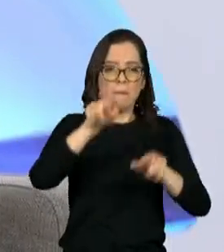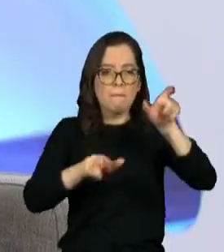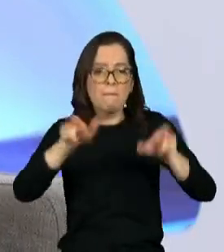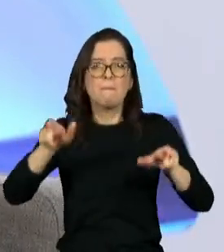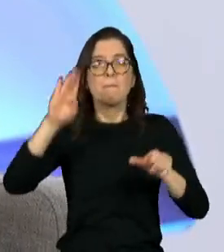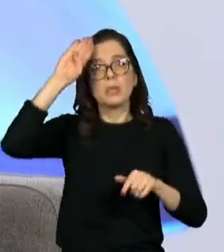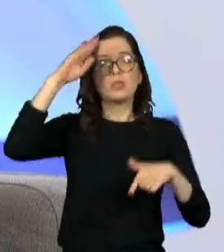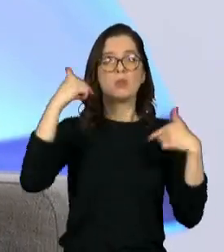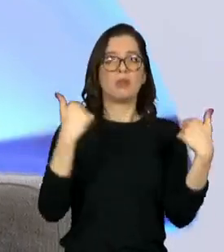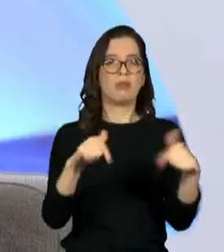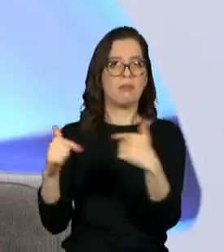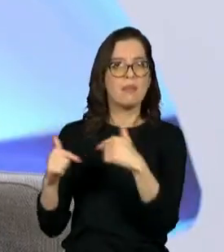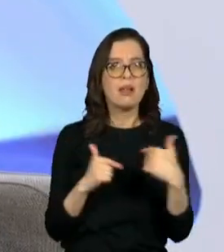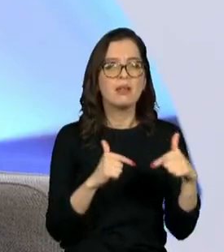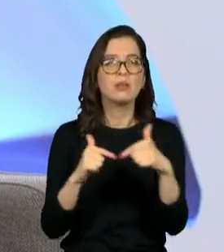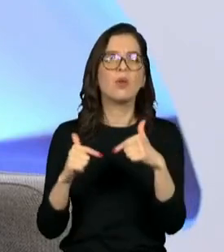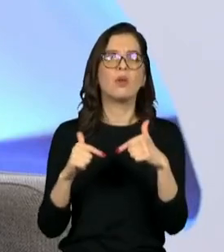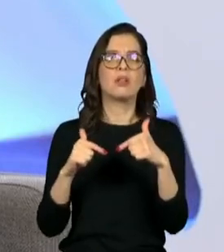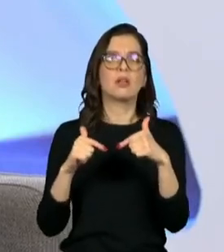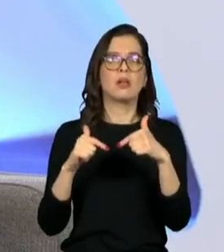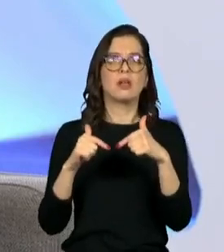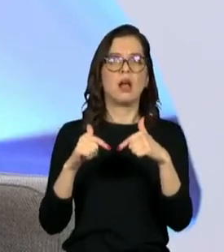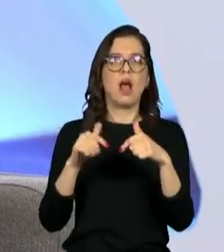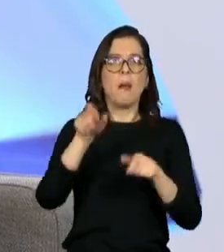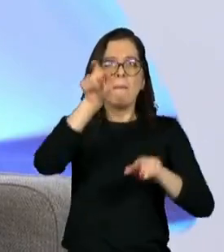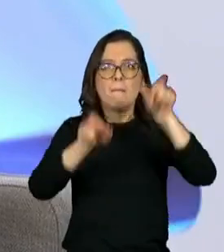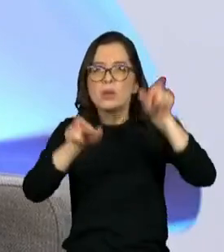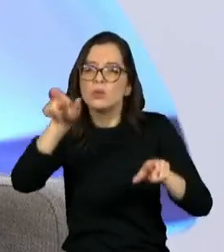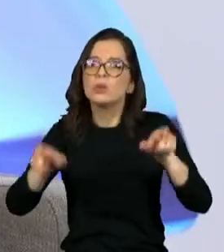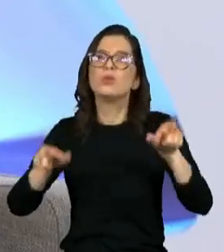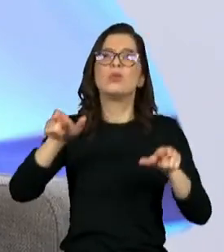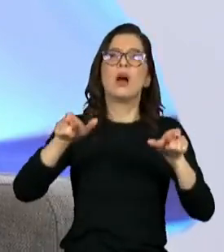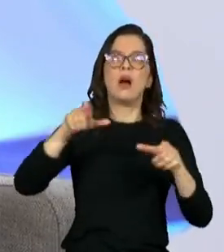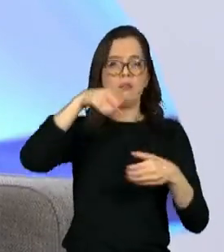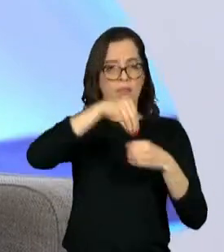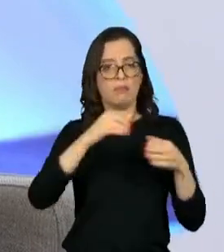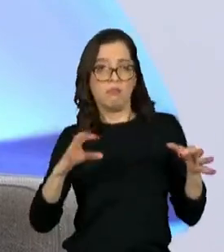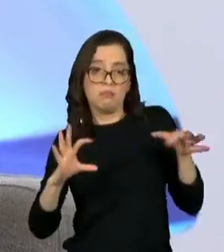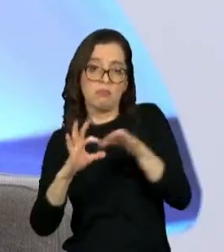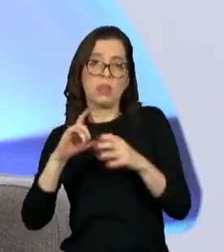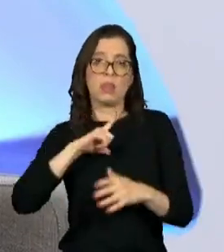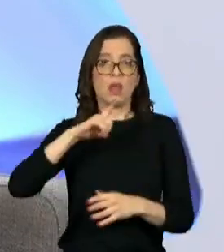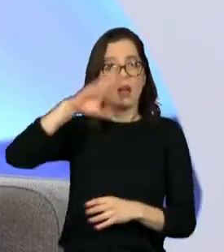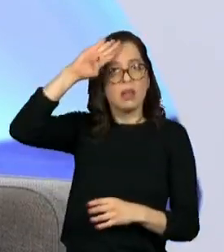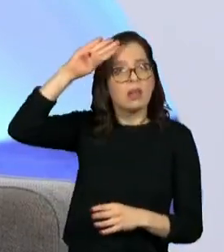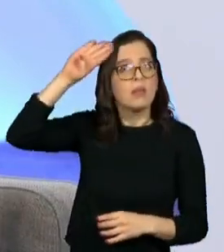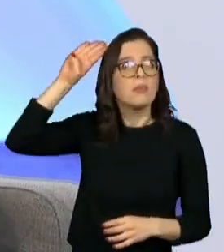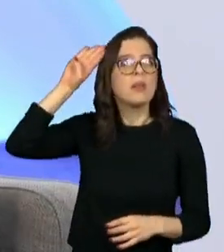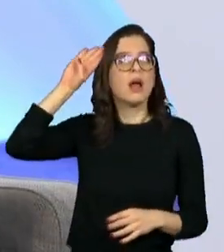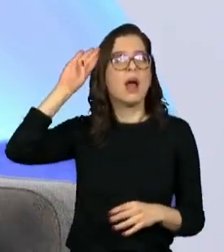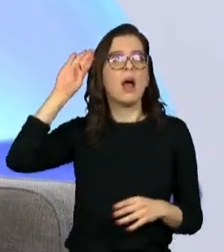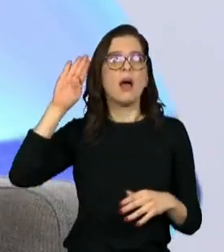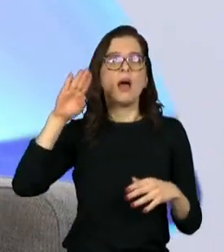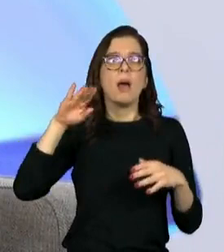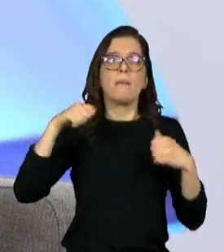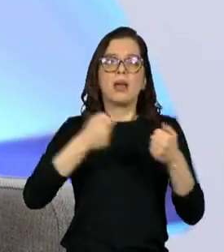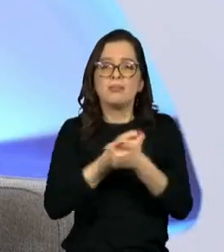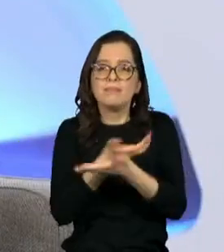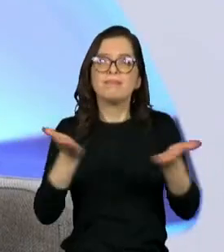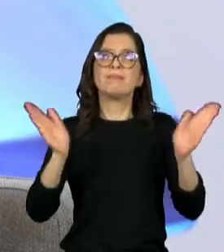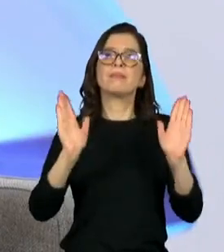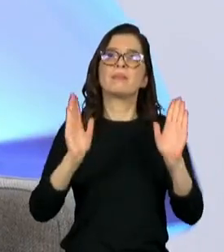portions, especially of working people, and those without academic credentials, that they would be